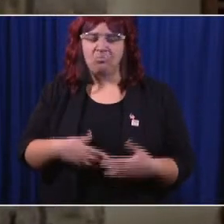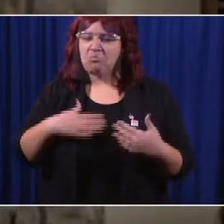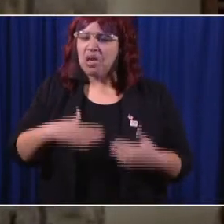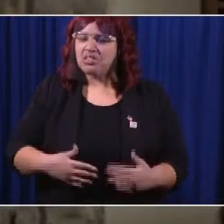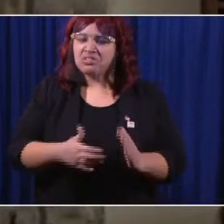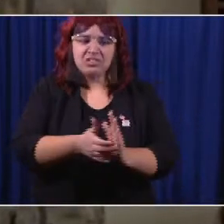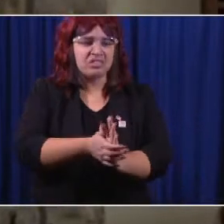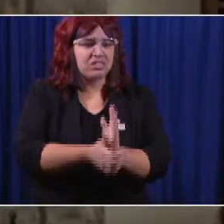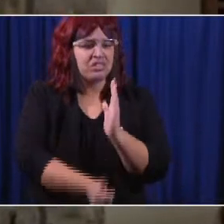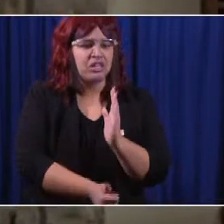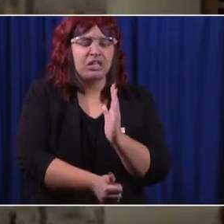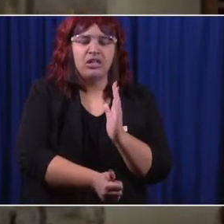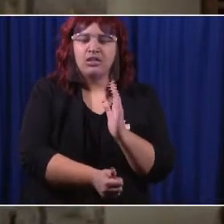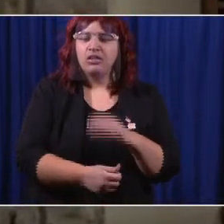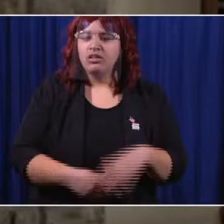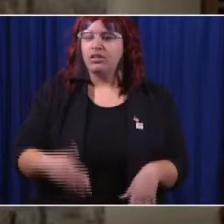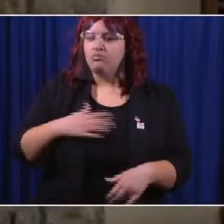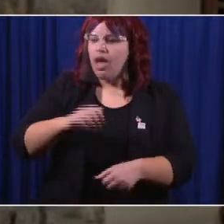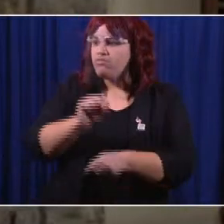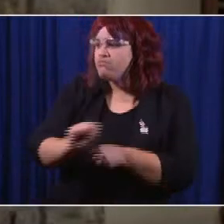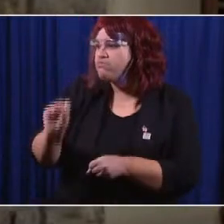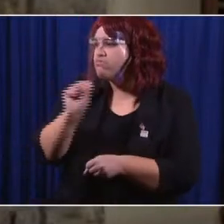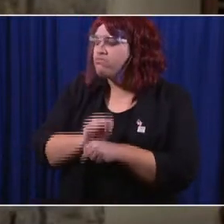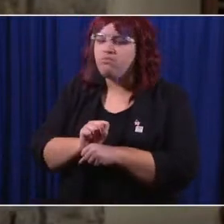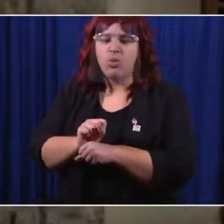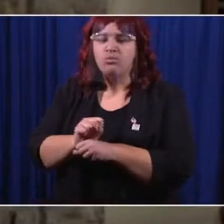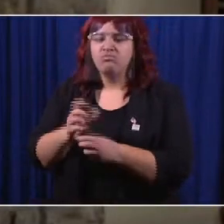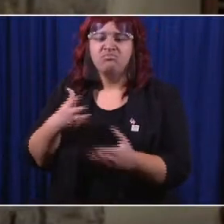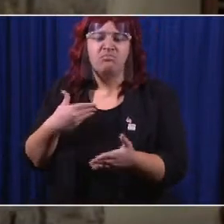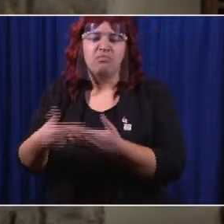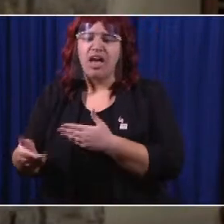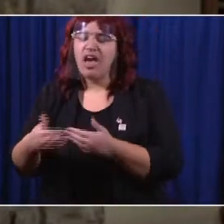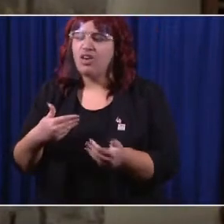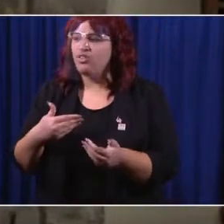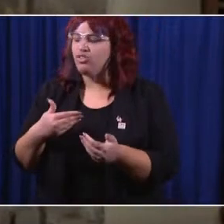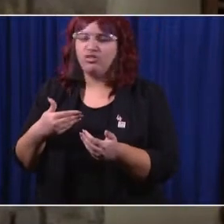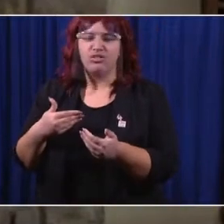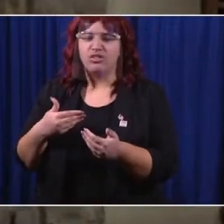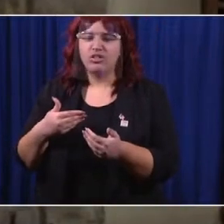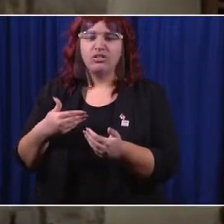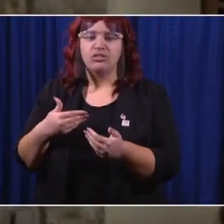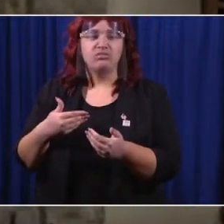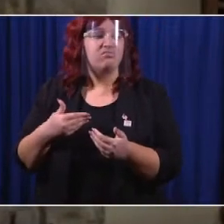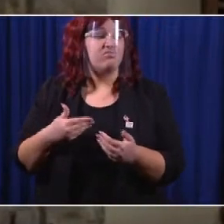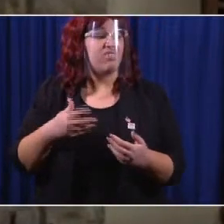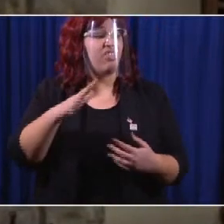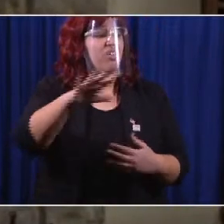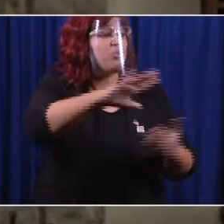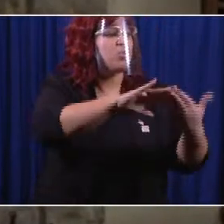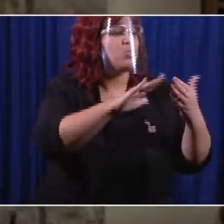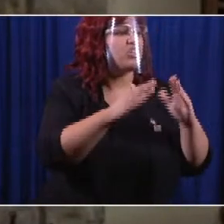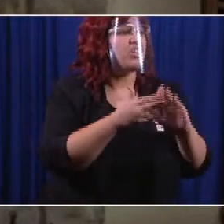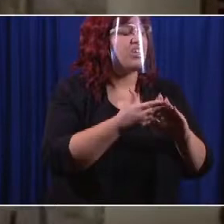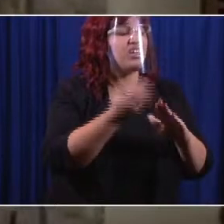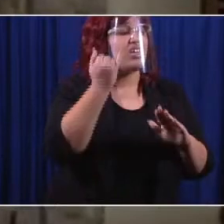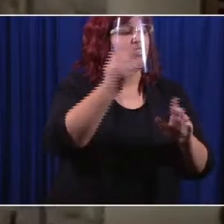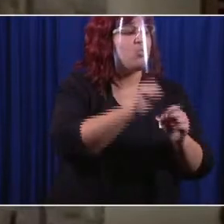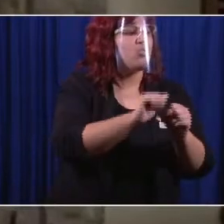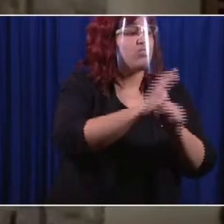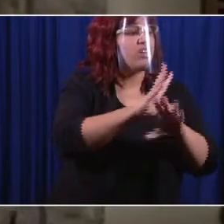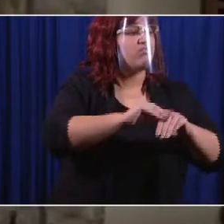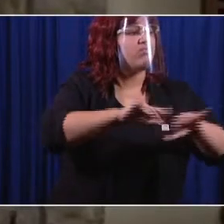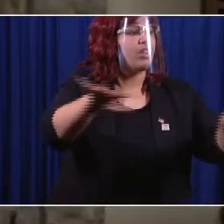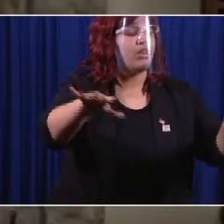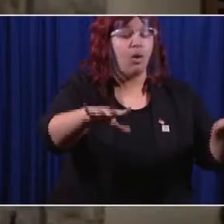there's significant spread in the community, it is darn gets hard in- to keep it out of your nursing